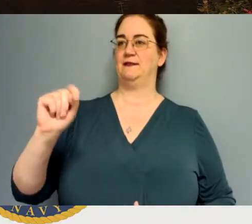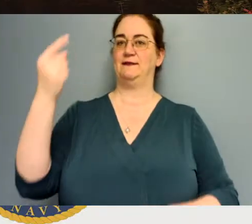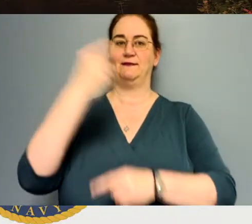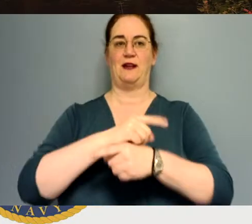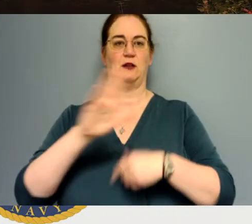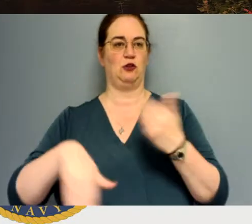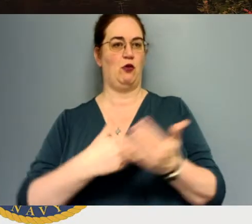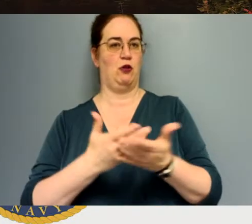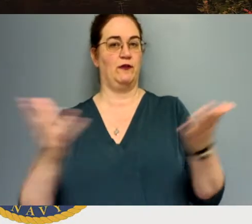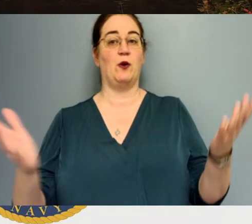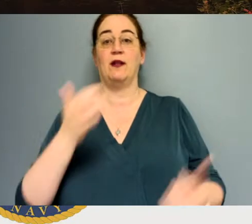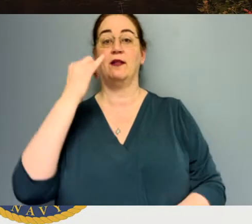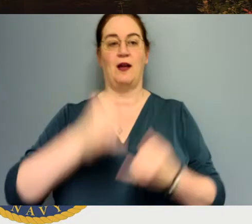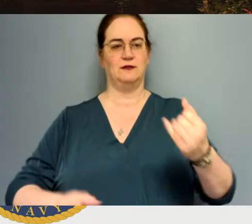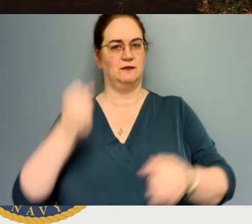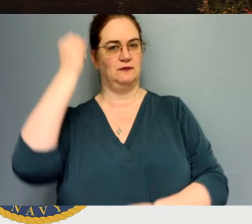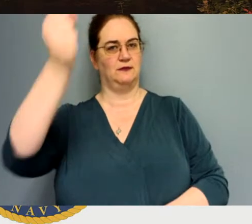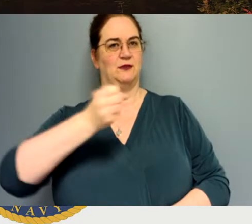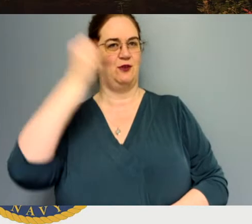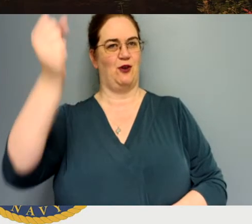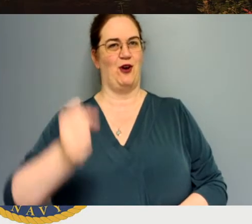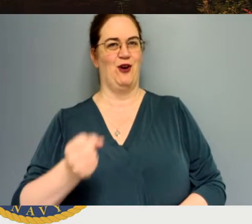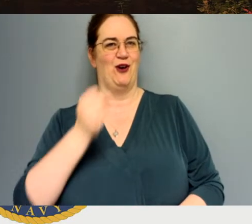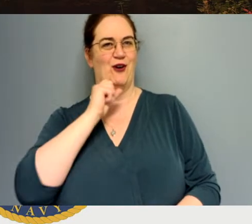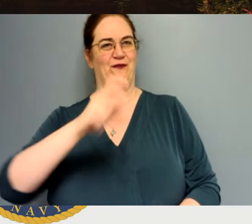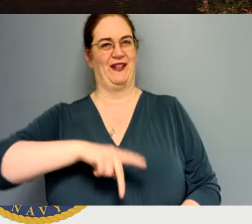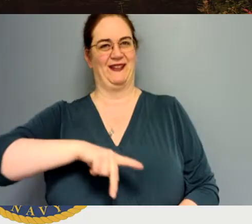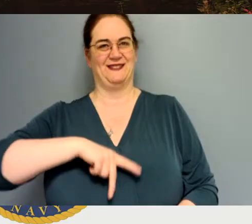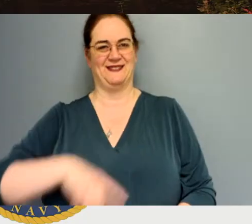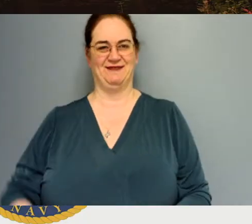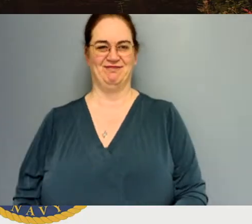And lastly, go Phillies.